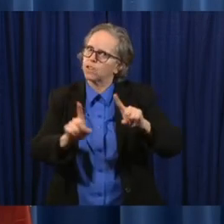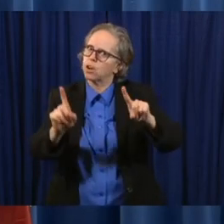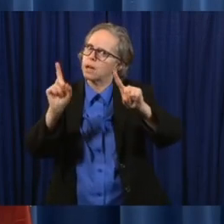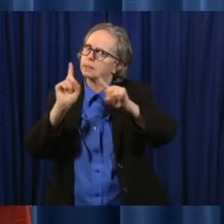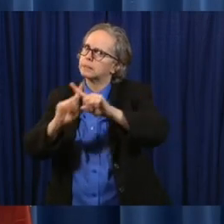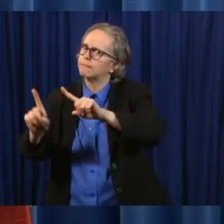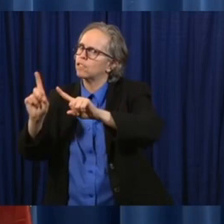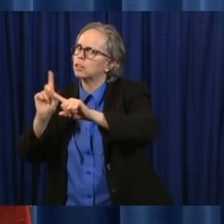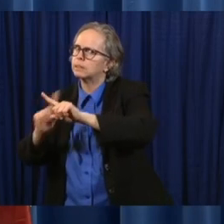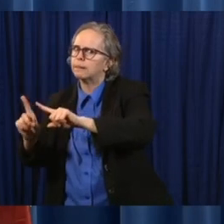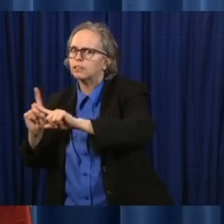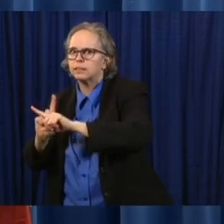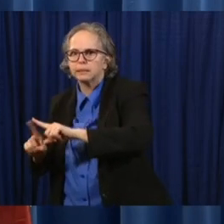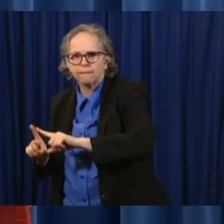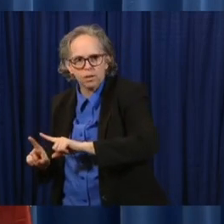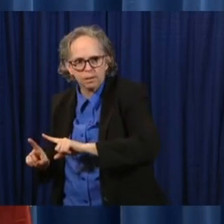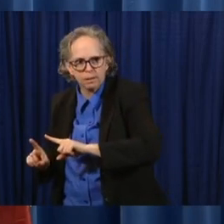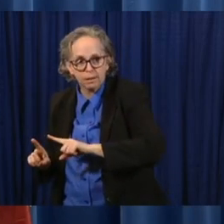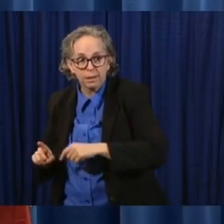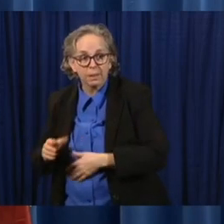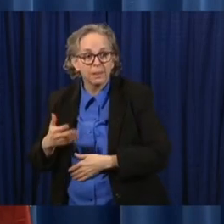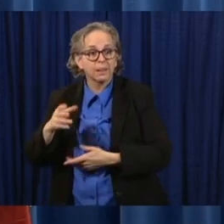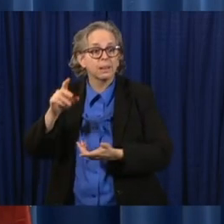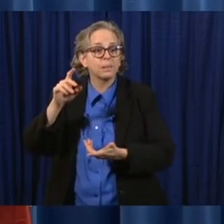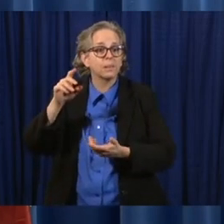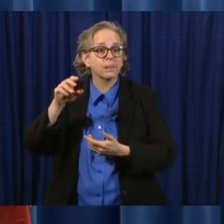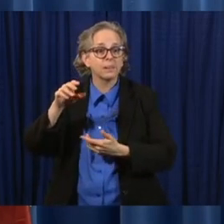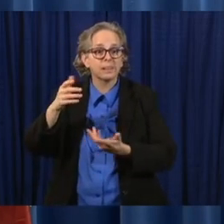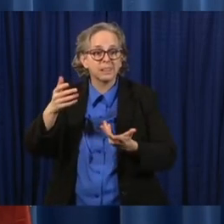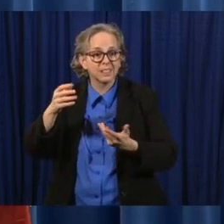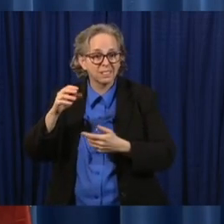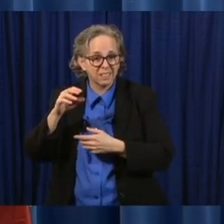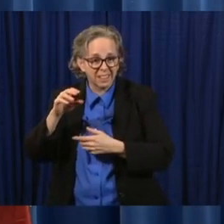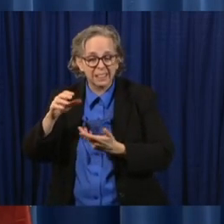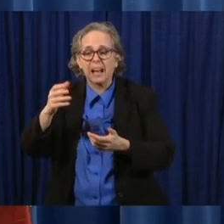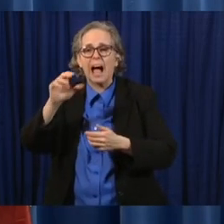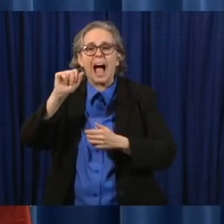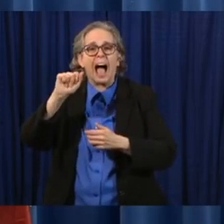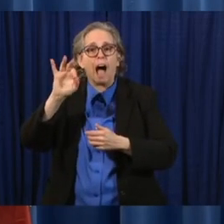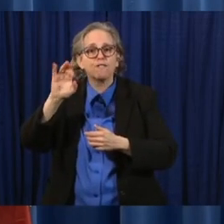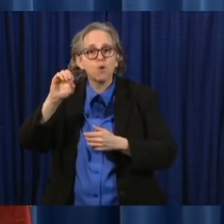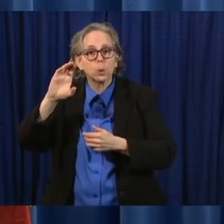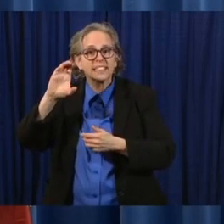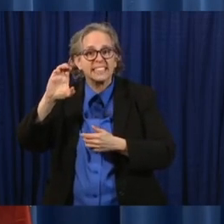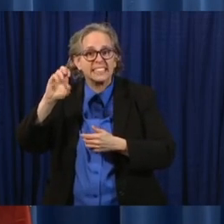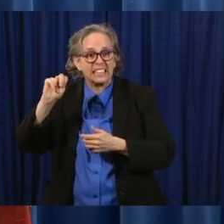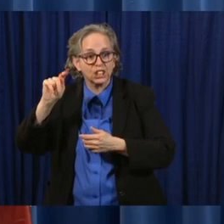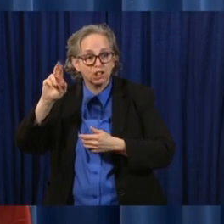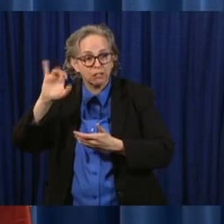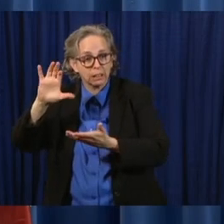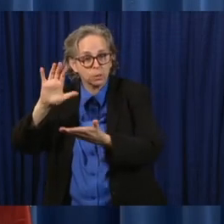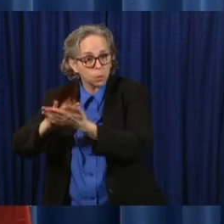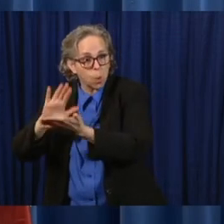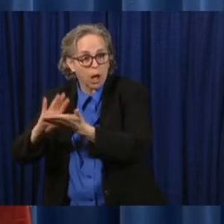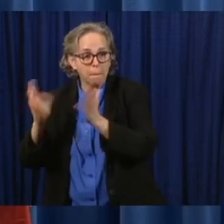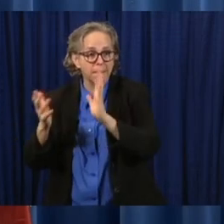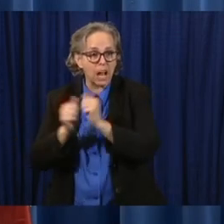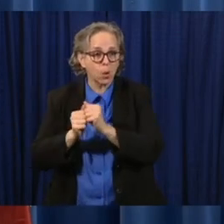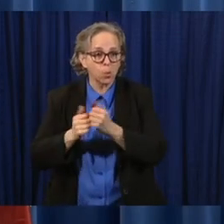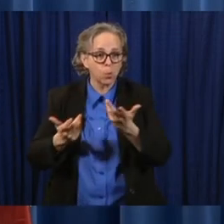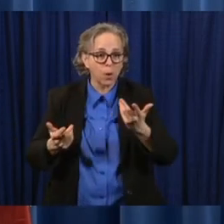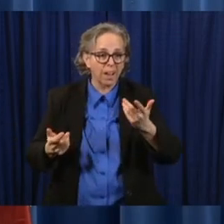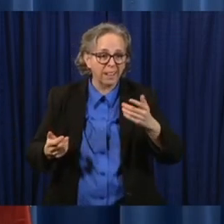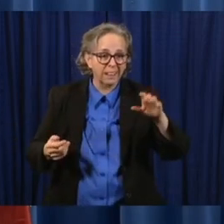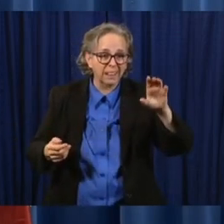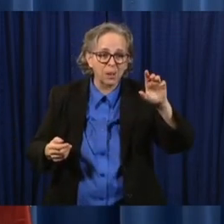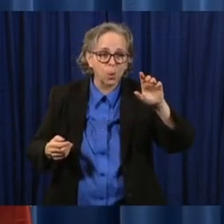and I could go on, example after example. And so these are things that each school district, we're going to